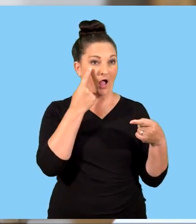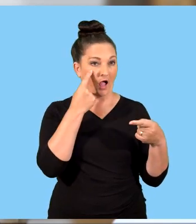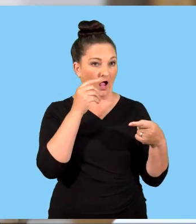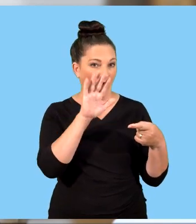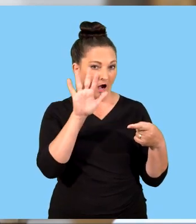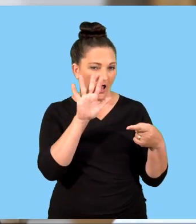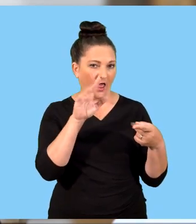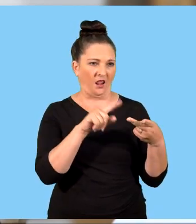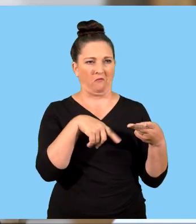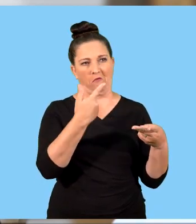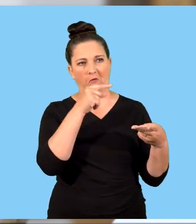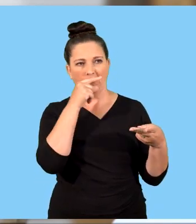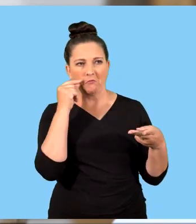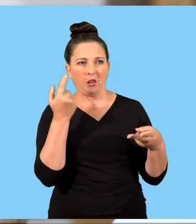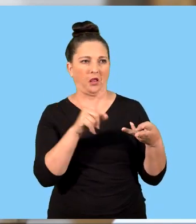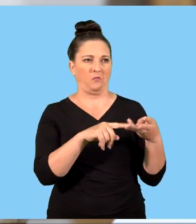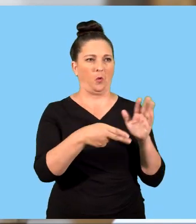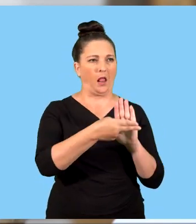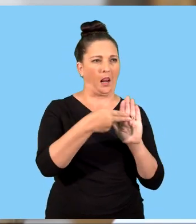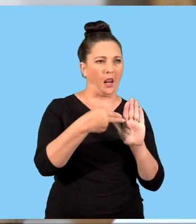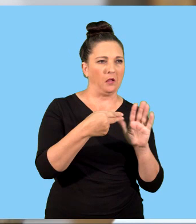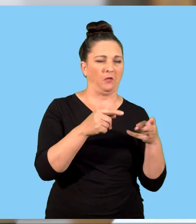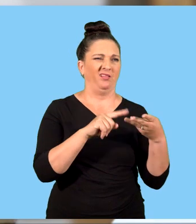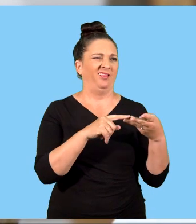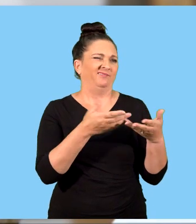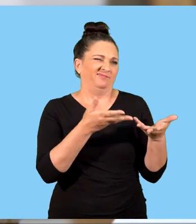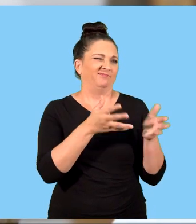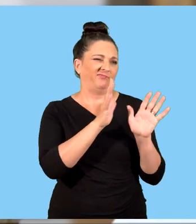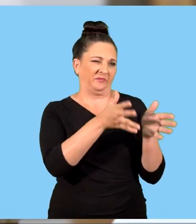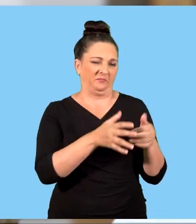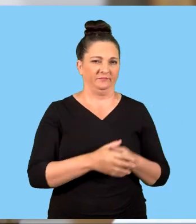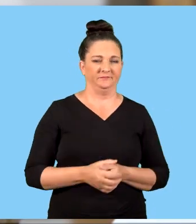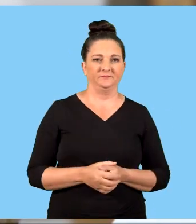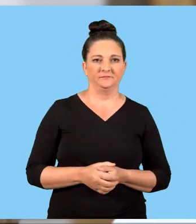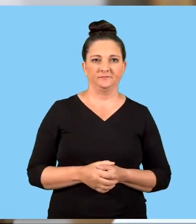eye color. It could also be a person's name, a label, something to that effect.